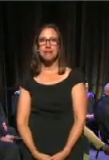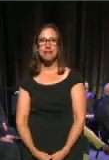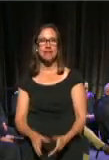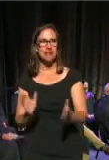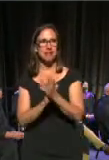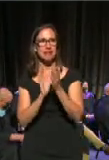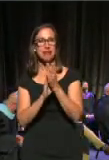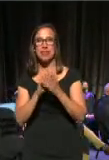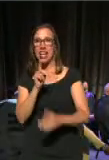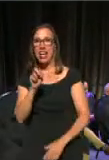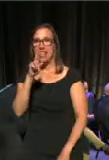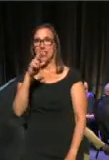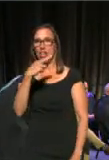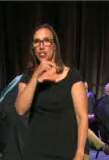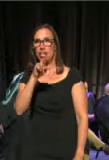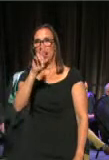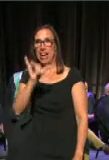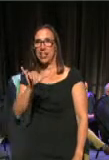Dr. Henry,